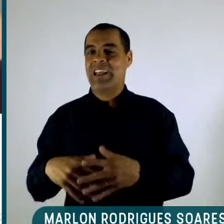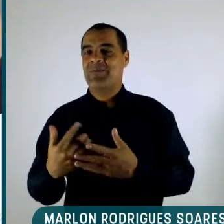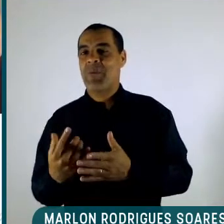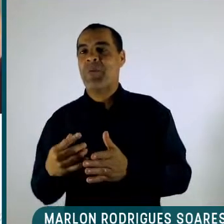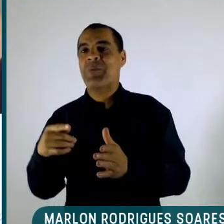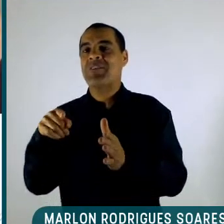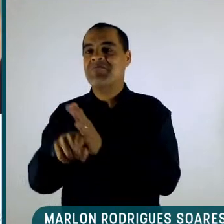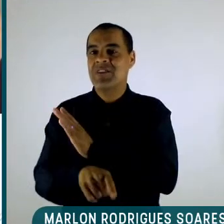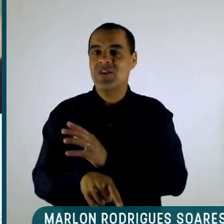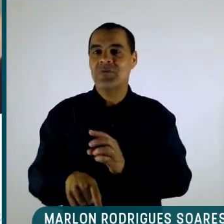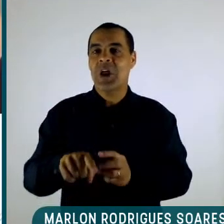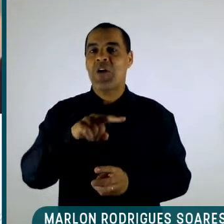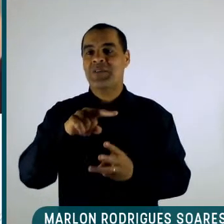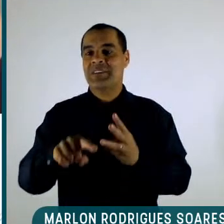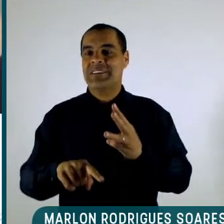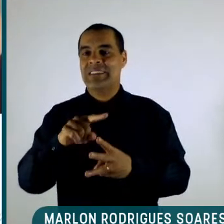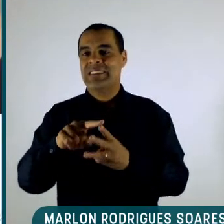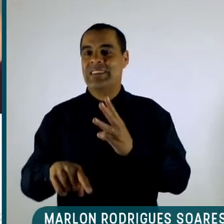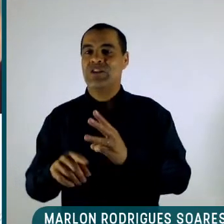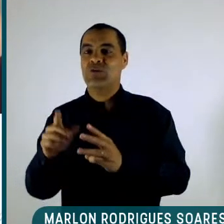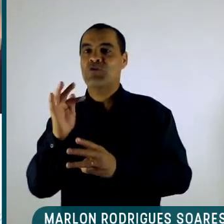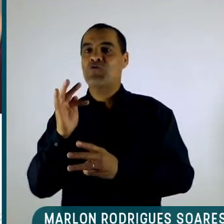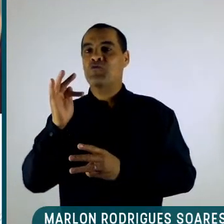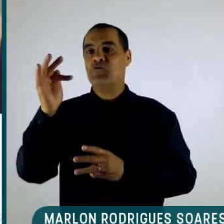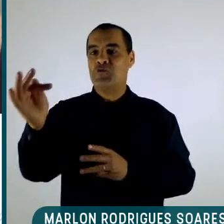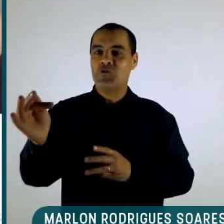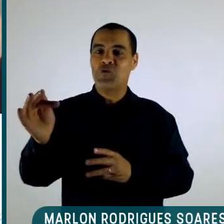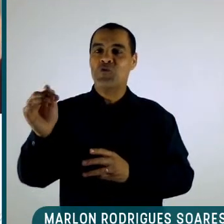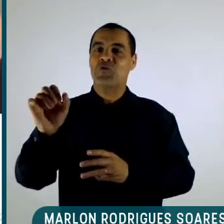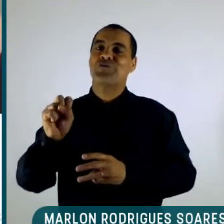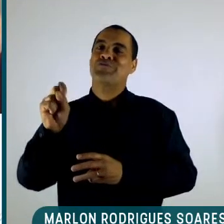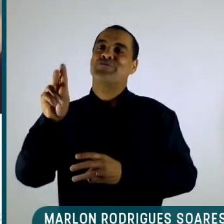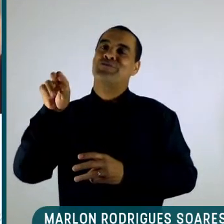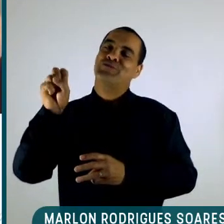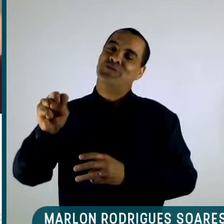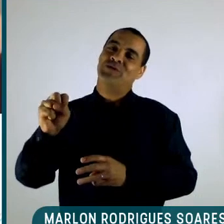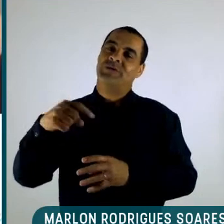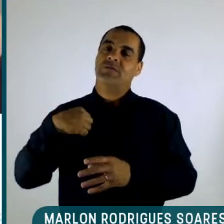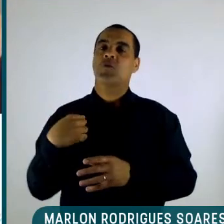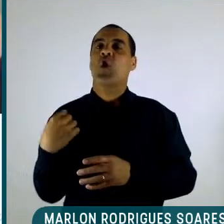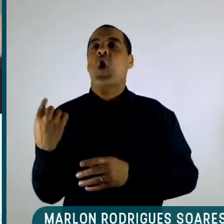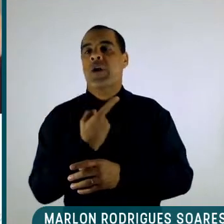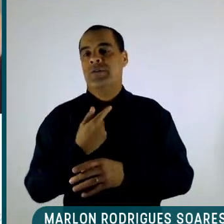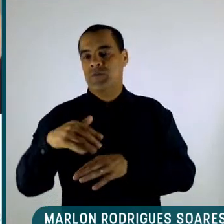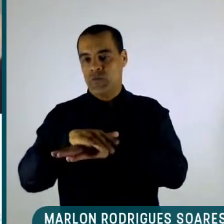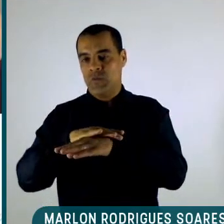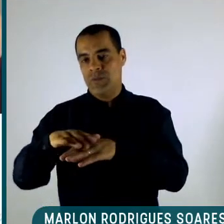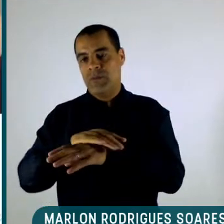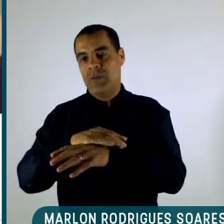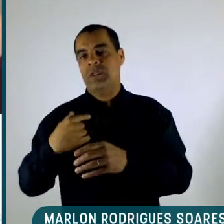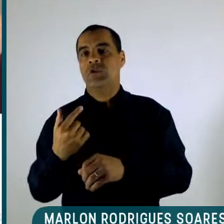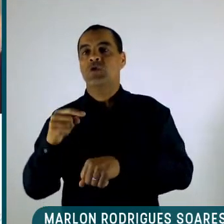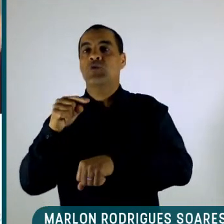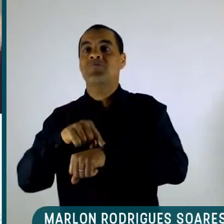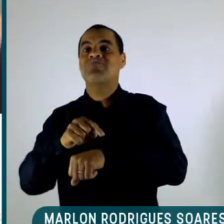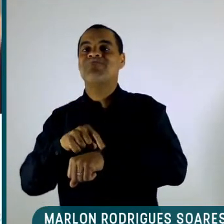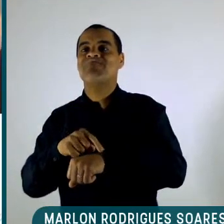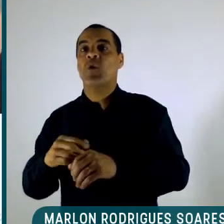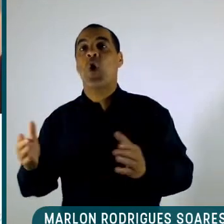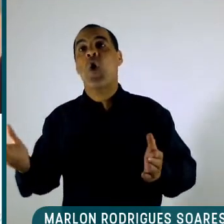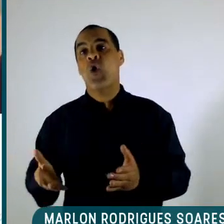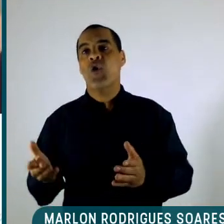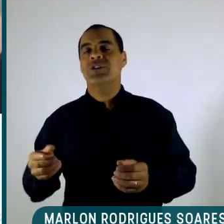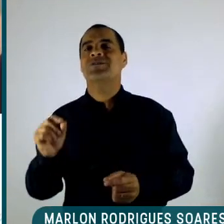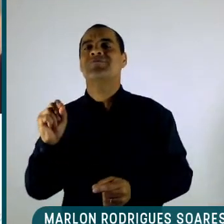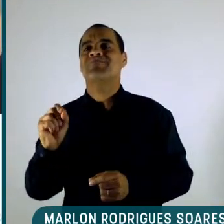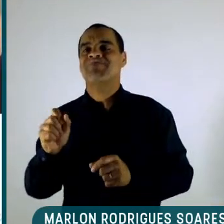to end today's panel asking you about the future of SUS. We